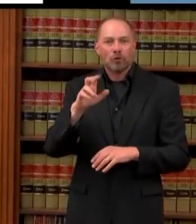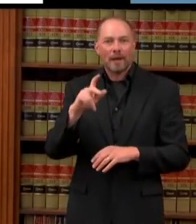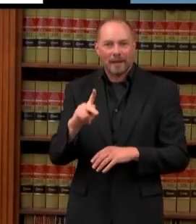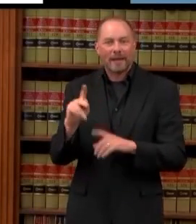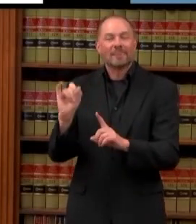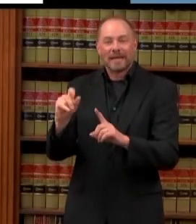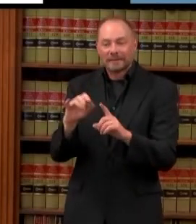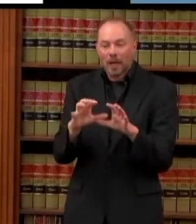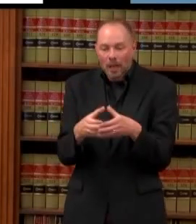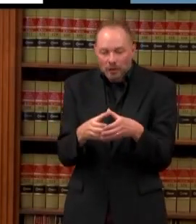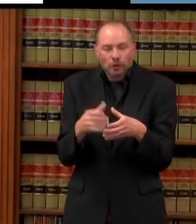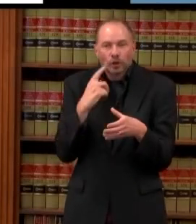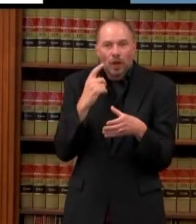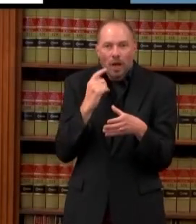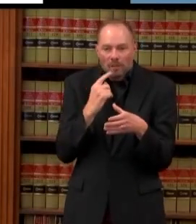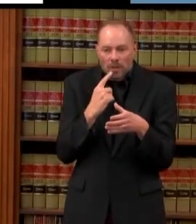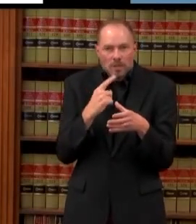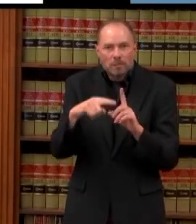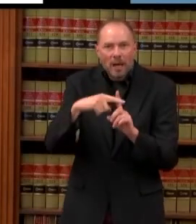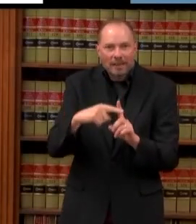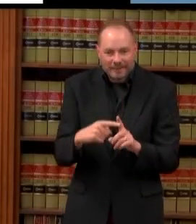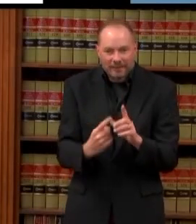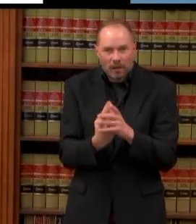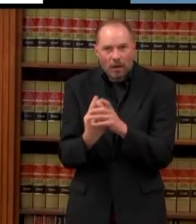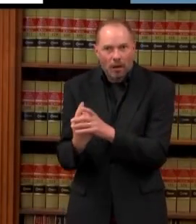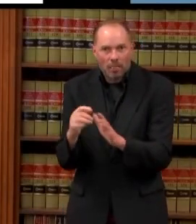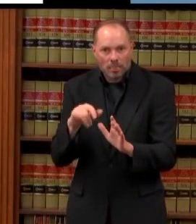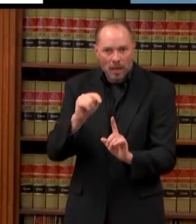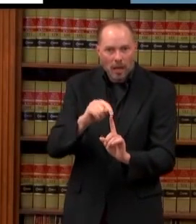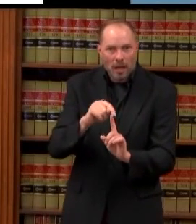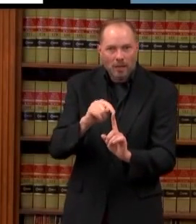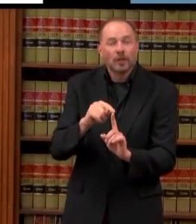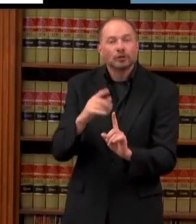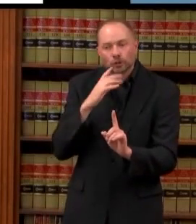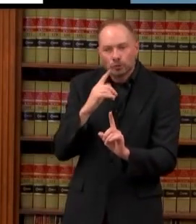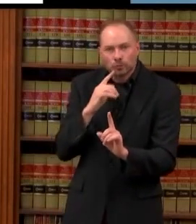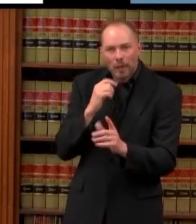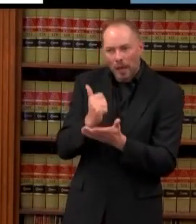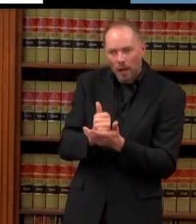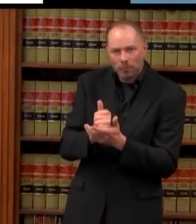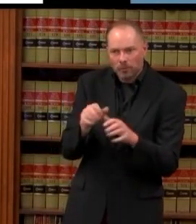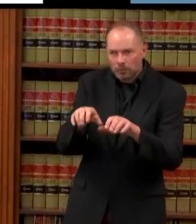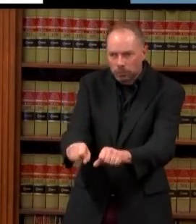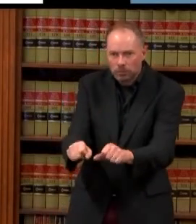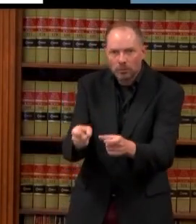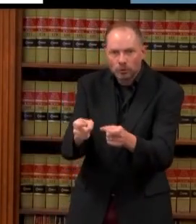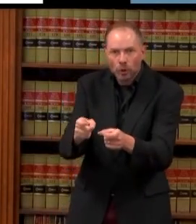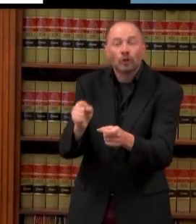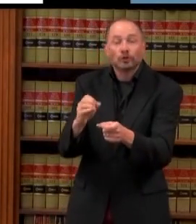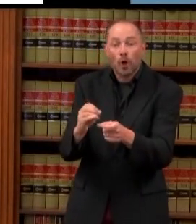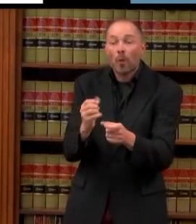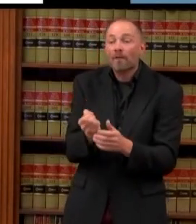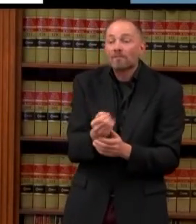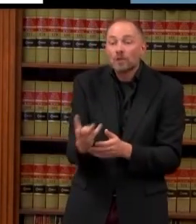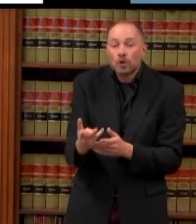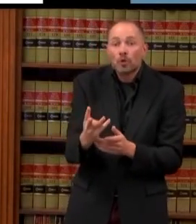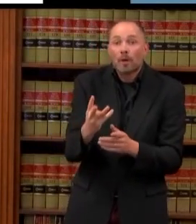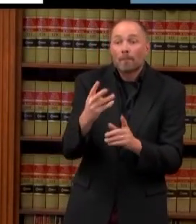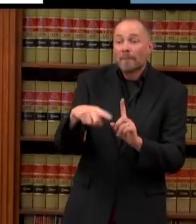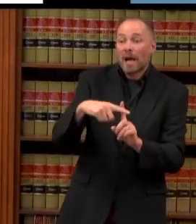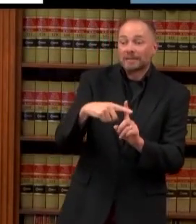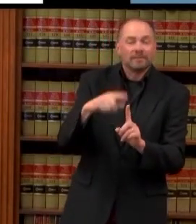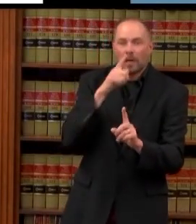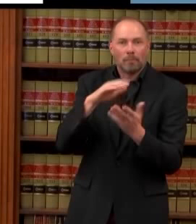of cases wherever they might be, to put controls in place so that a few cases does not become a few hundred.